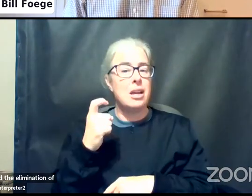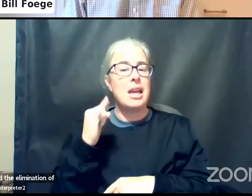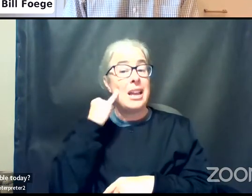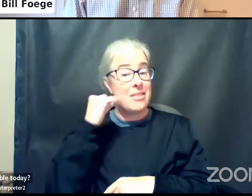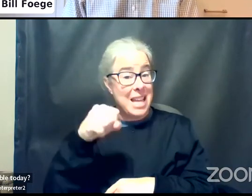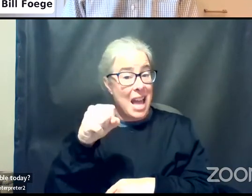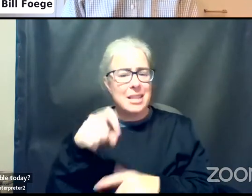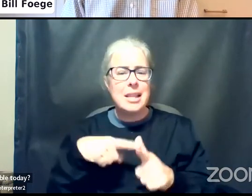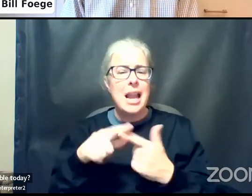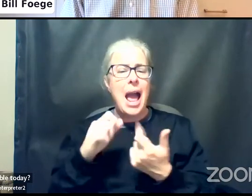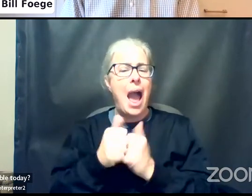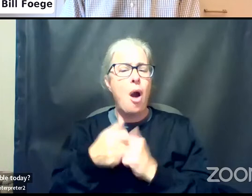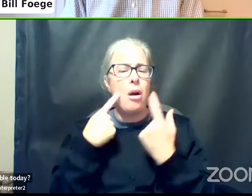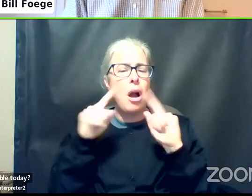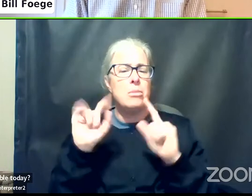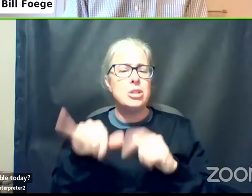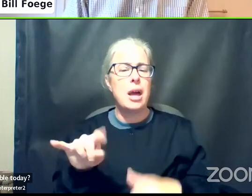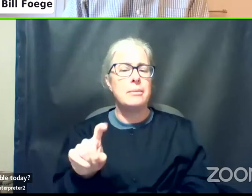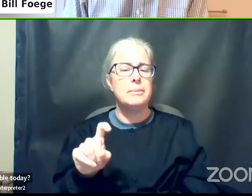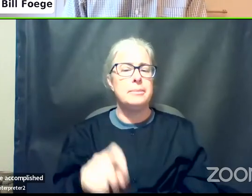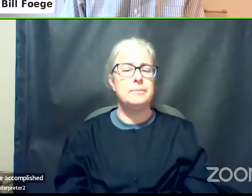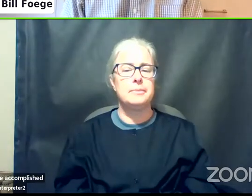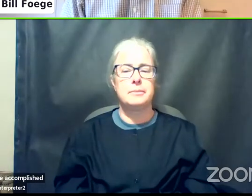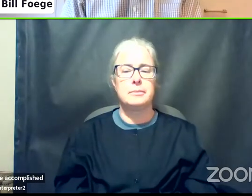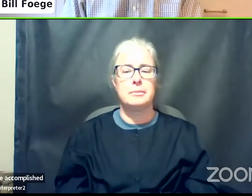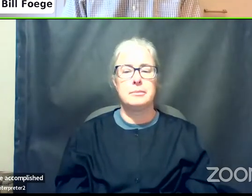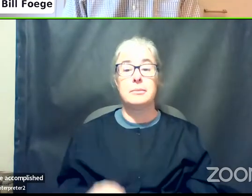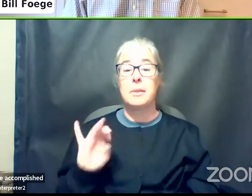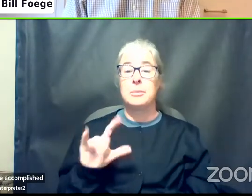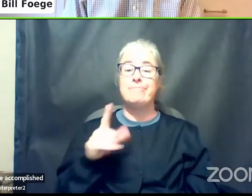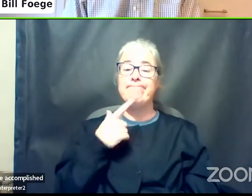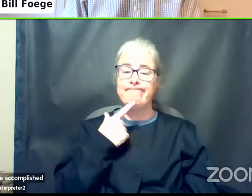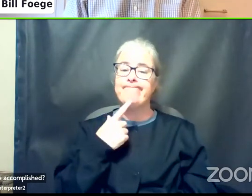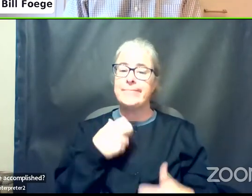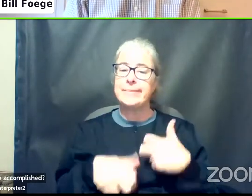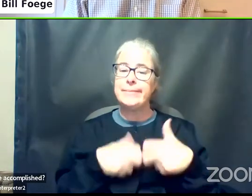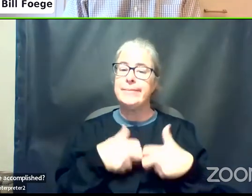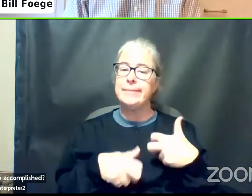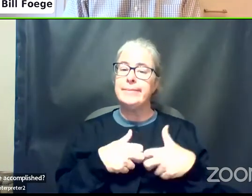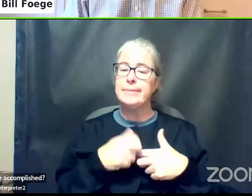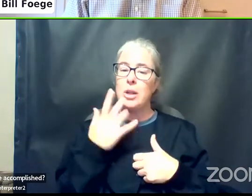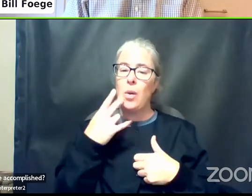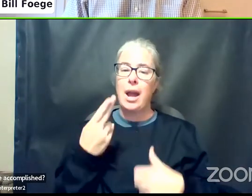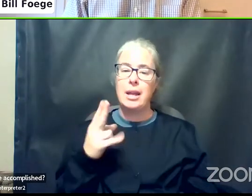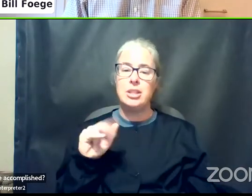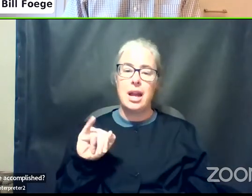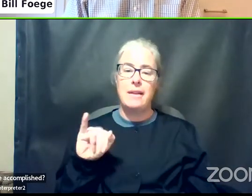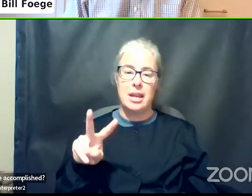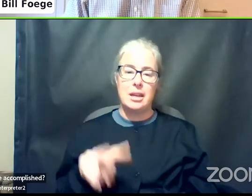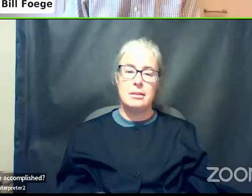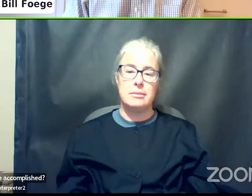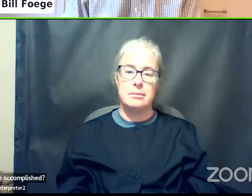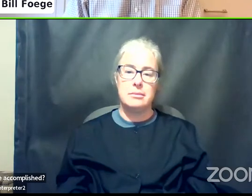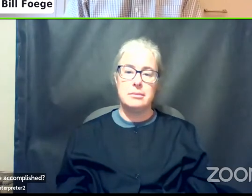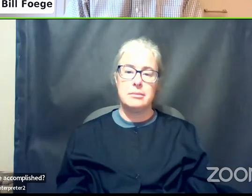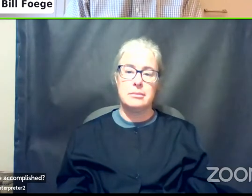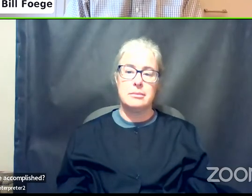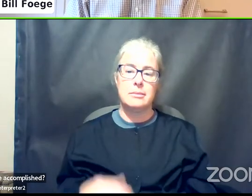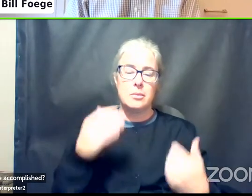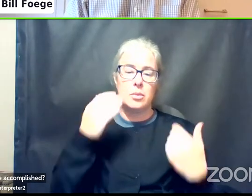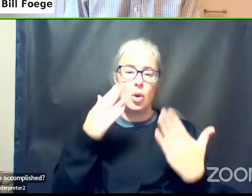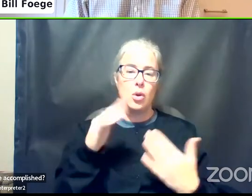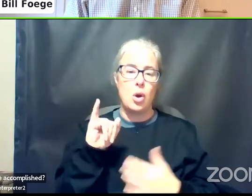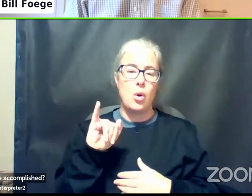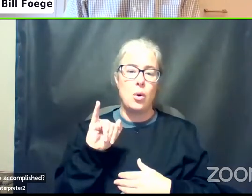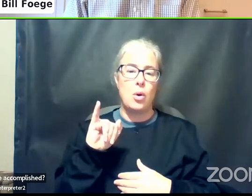accomplished it would be very difficult today because of HIV and not knowing about